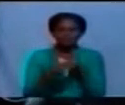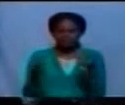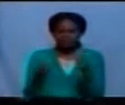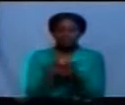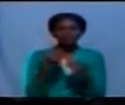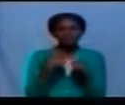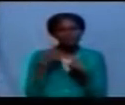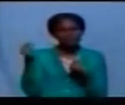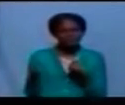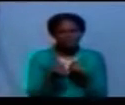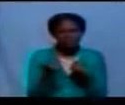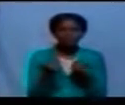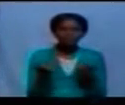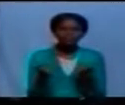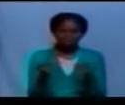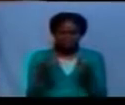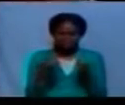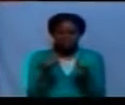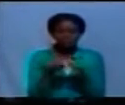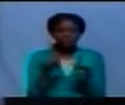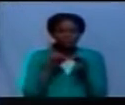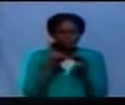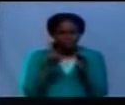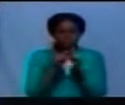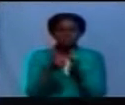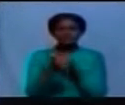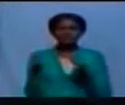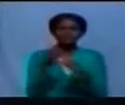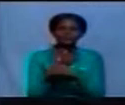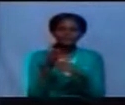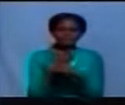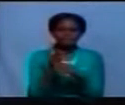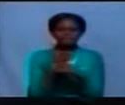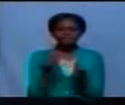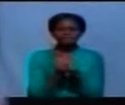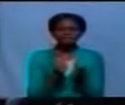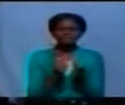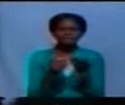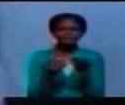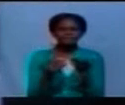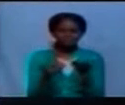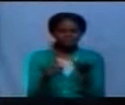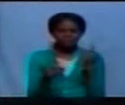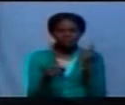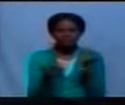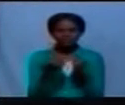board, and I think they've been struggling to catch up to wrestle the business from those top performers. Maybe that's one of the considerations that